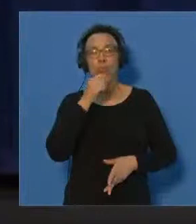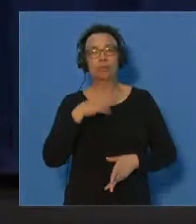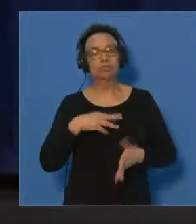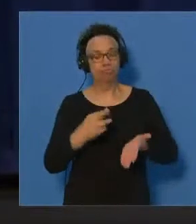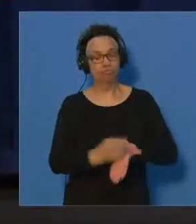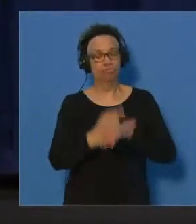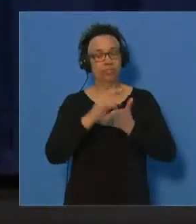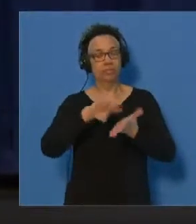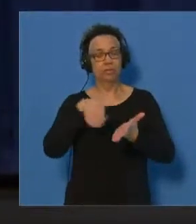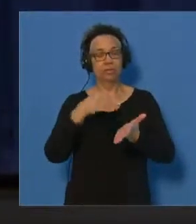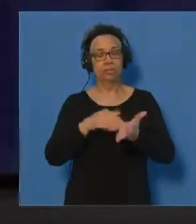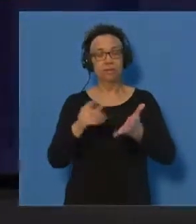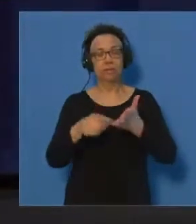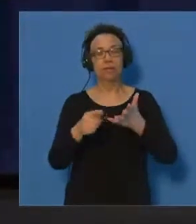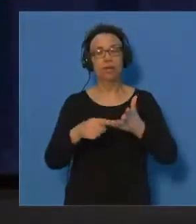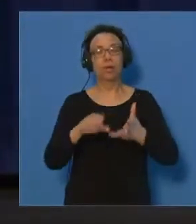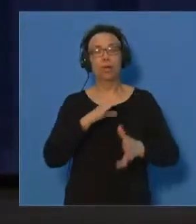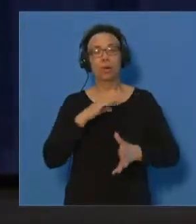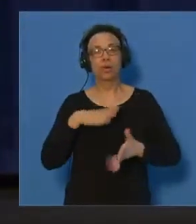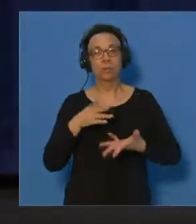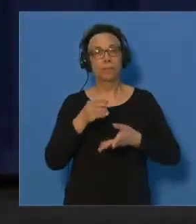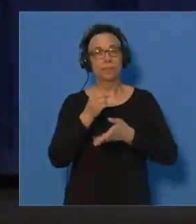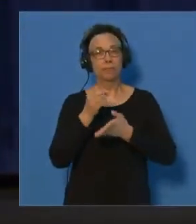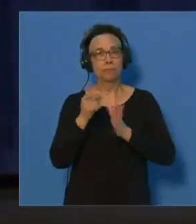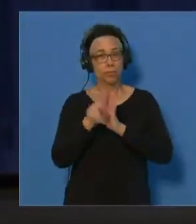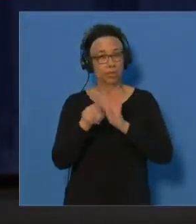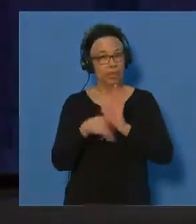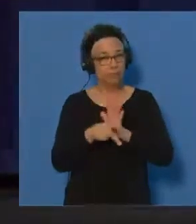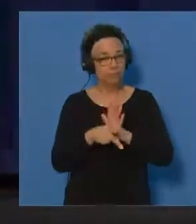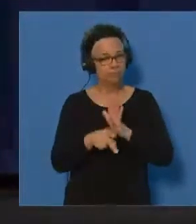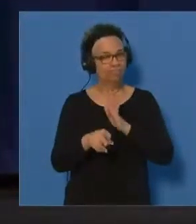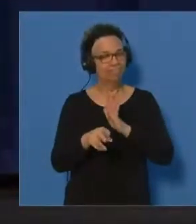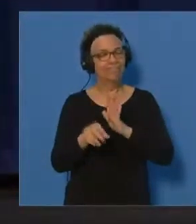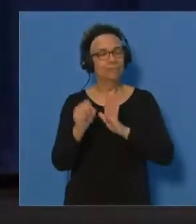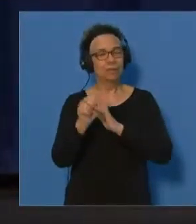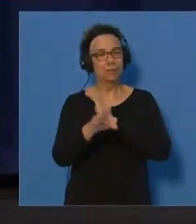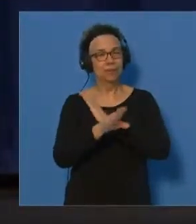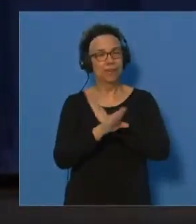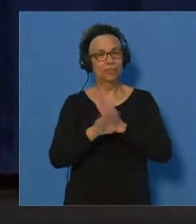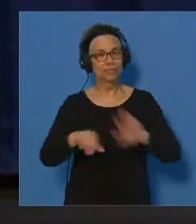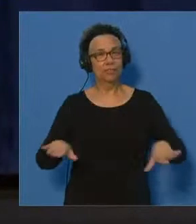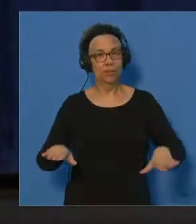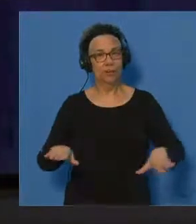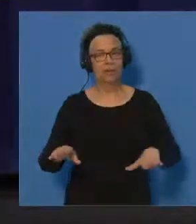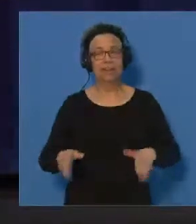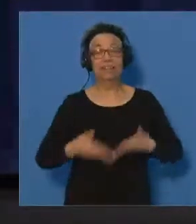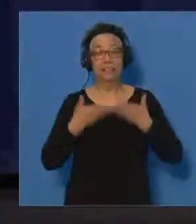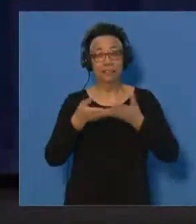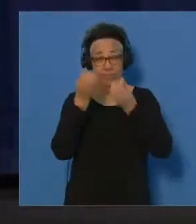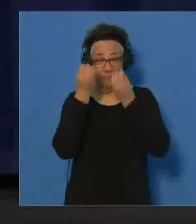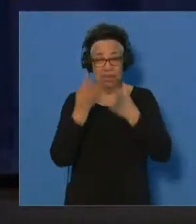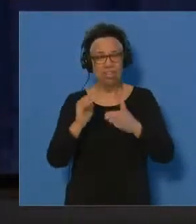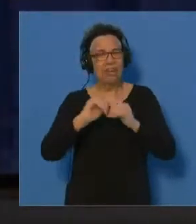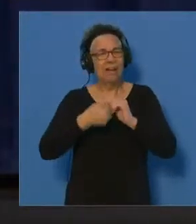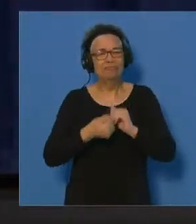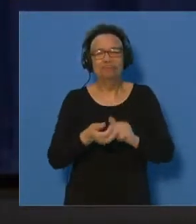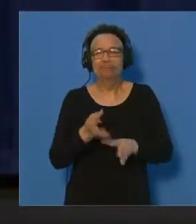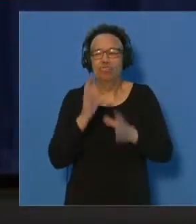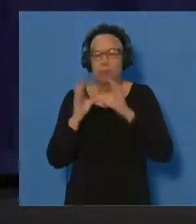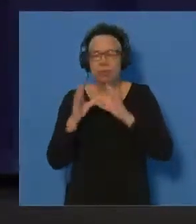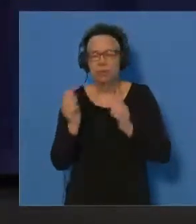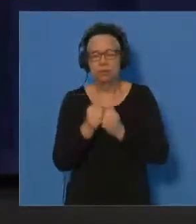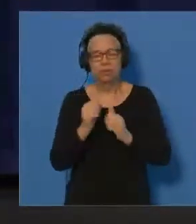Coalition for the Protection of Children. Clients are given information on how to talk to their children about COVID-19, in addition